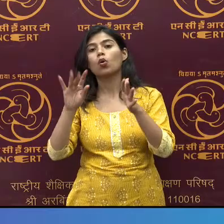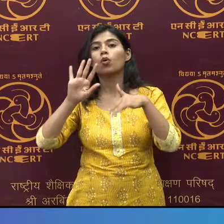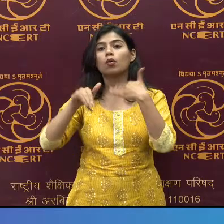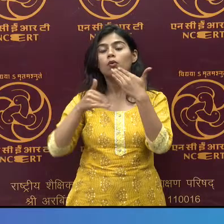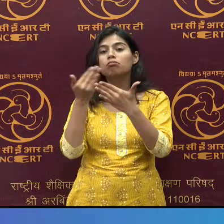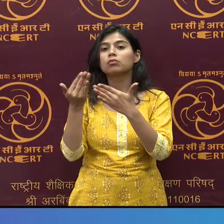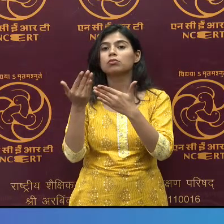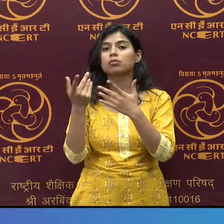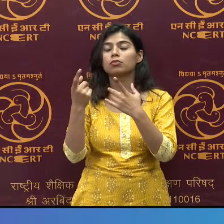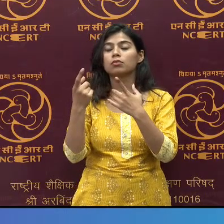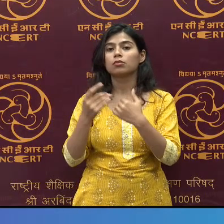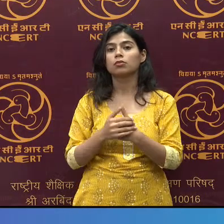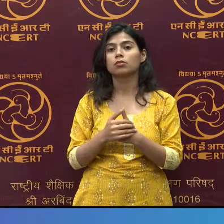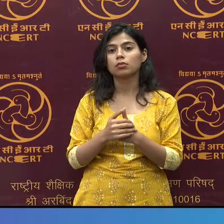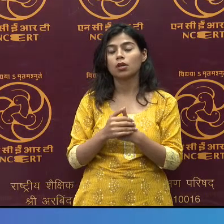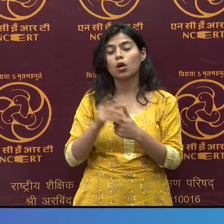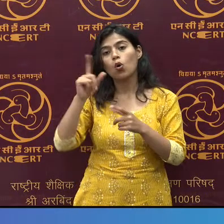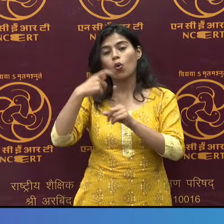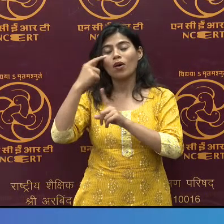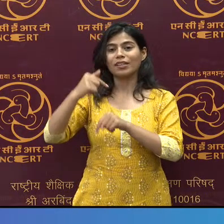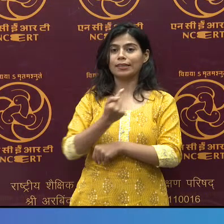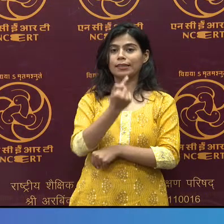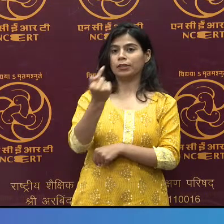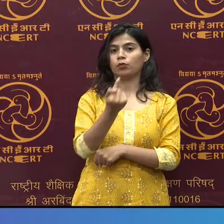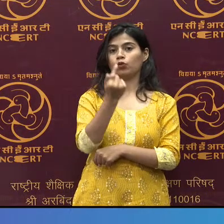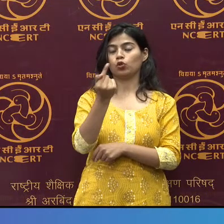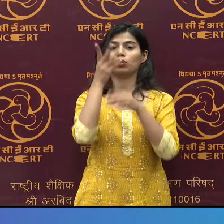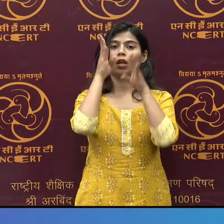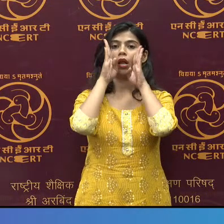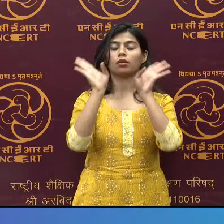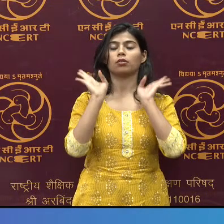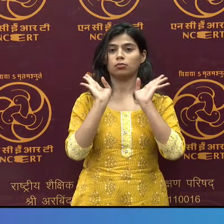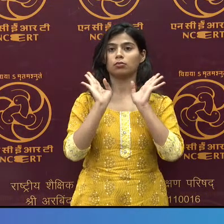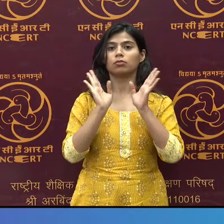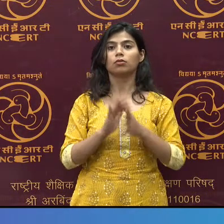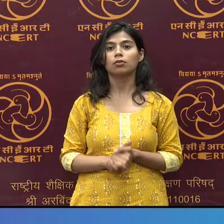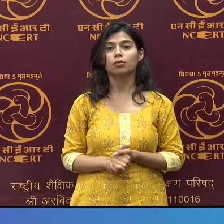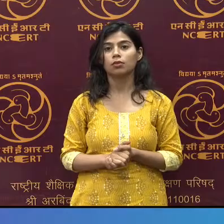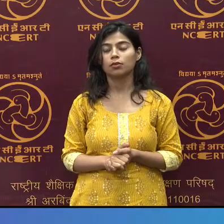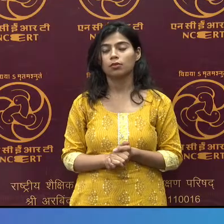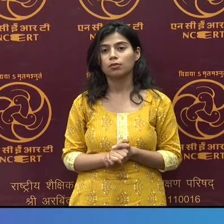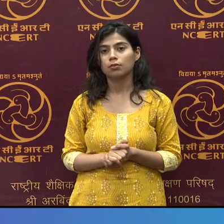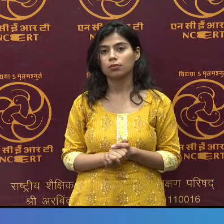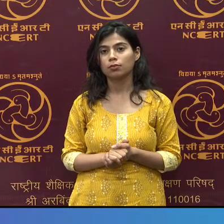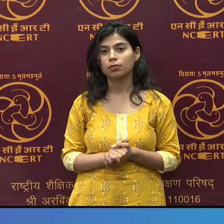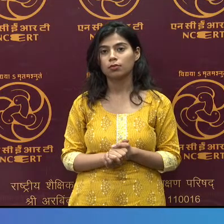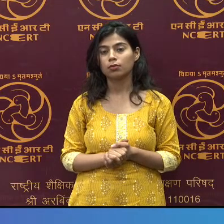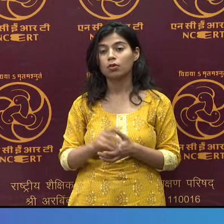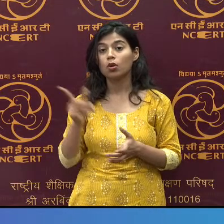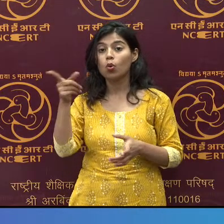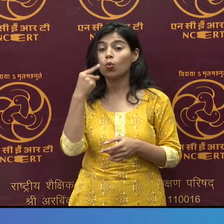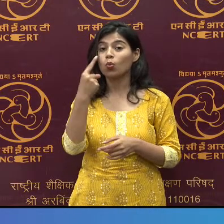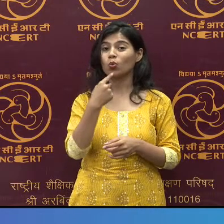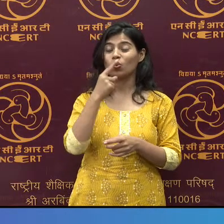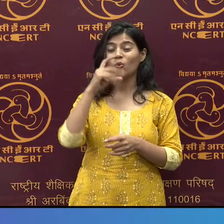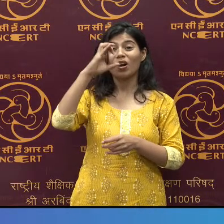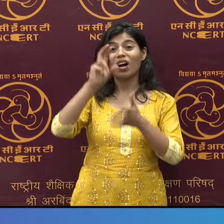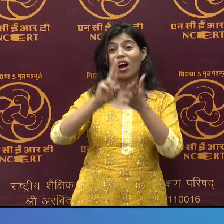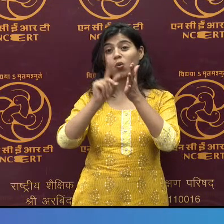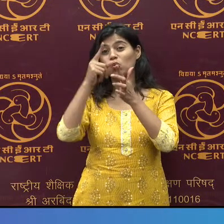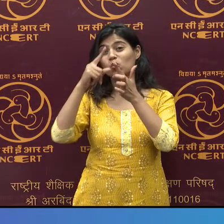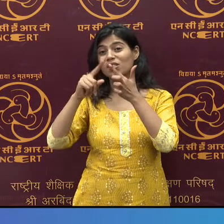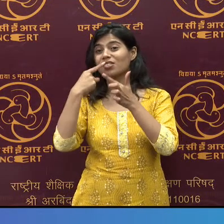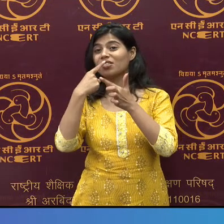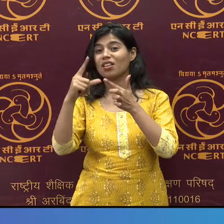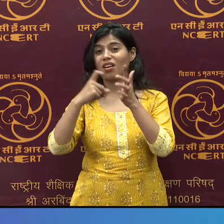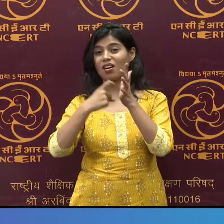pursuits, and giving them individual attention, leaving them to fate. The counselor who is appointed